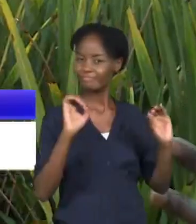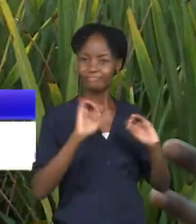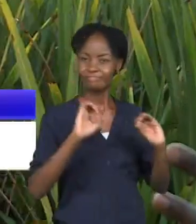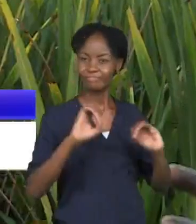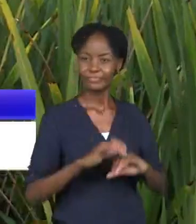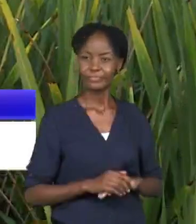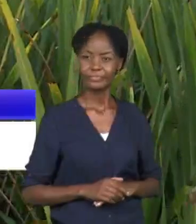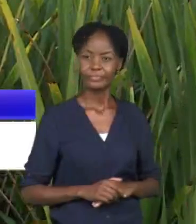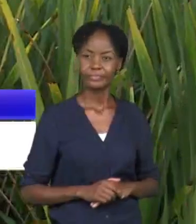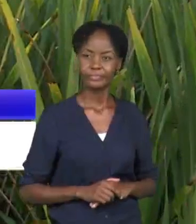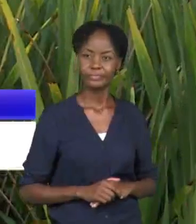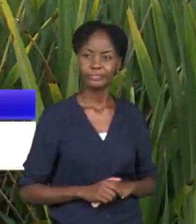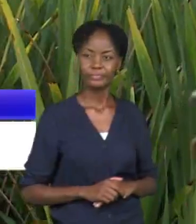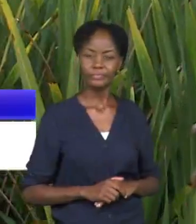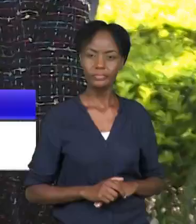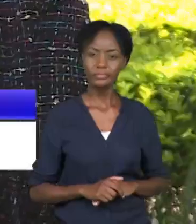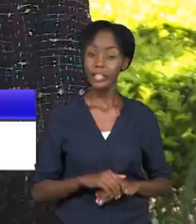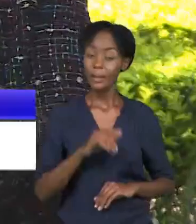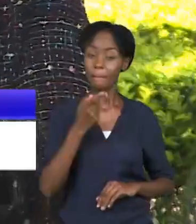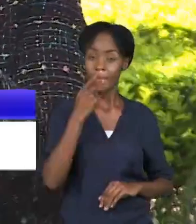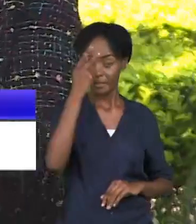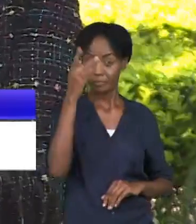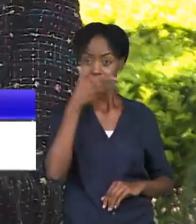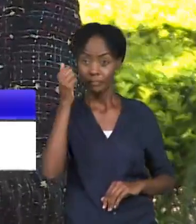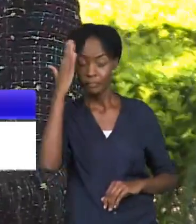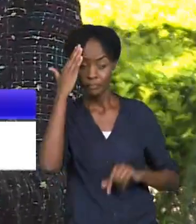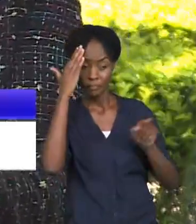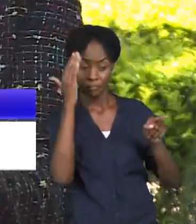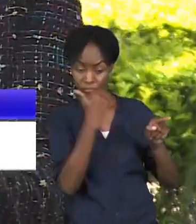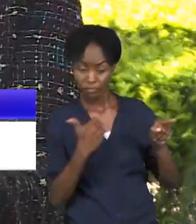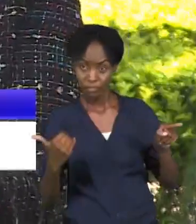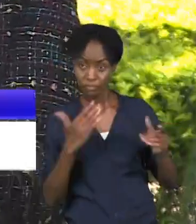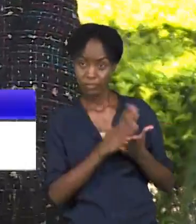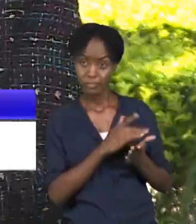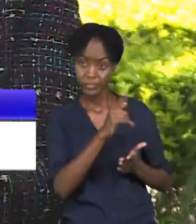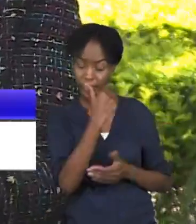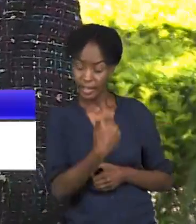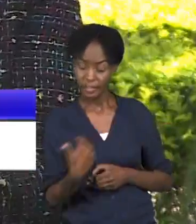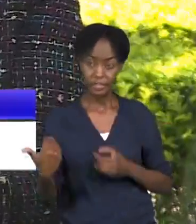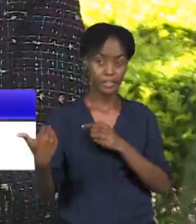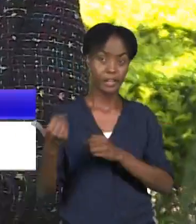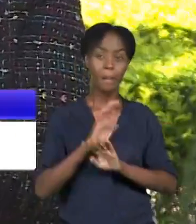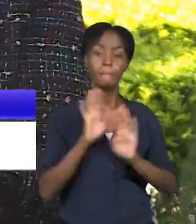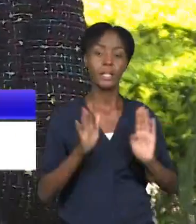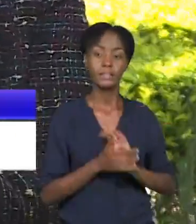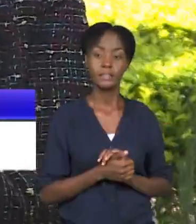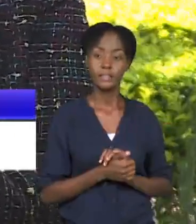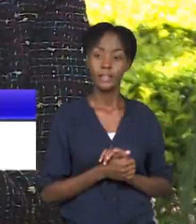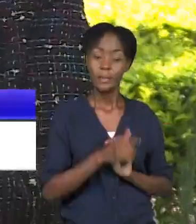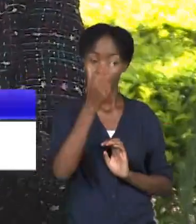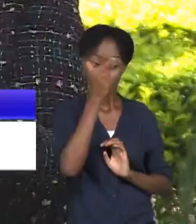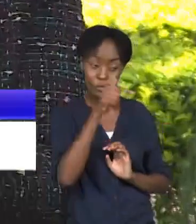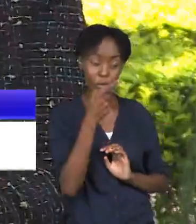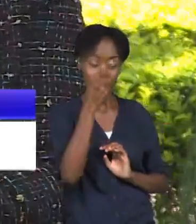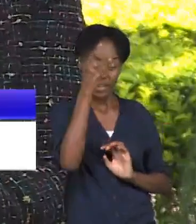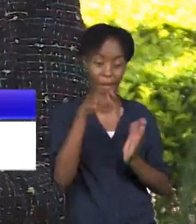are big. So parents should be able to identify that this is a child. This is a child in the first place. I'm still paying school fees,